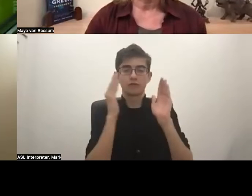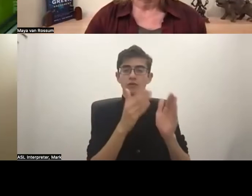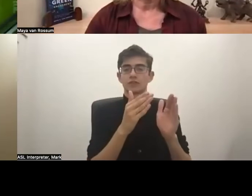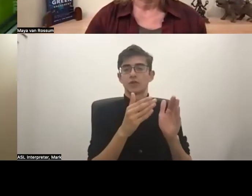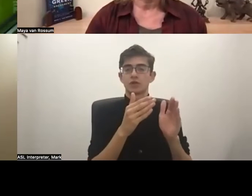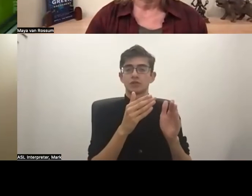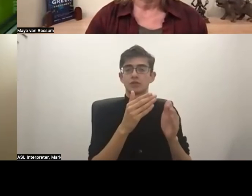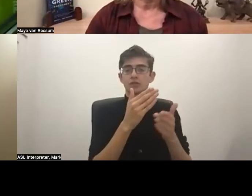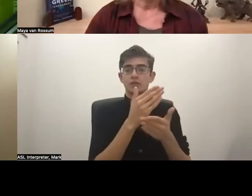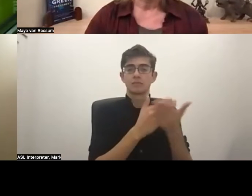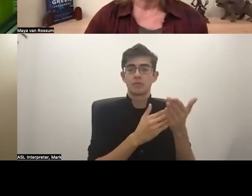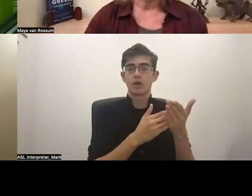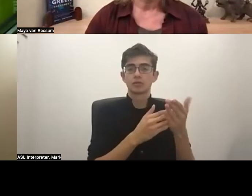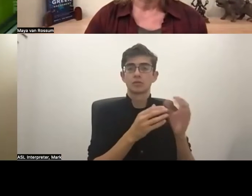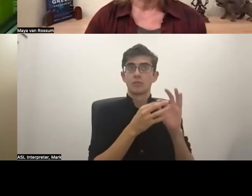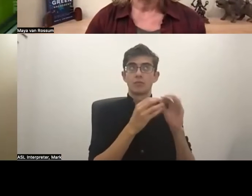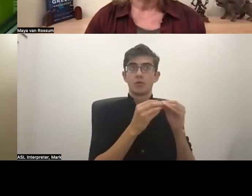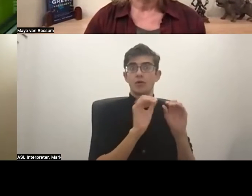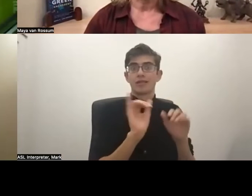the language clean air and clean water.